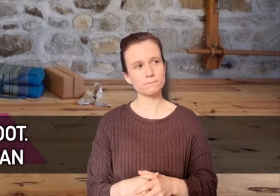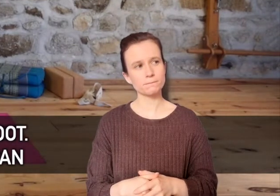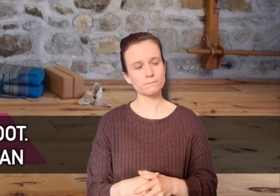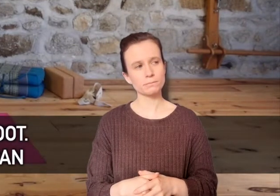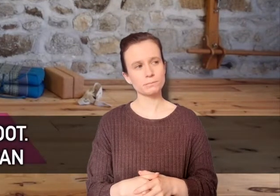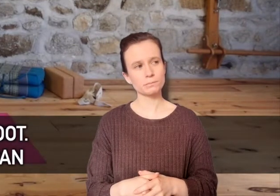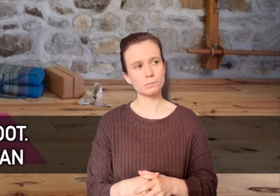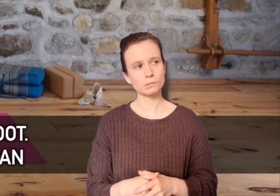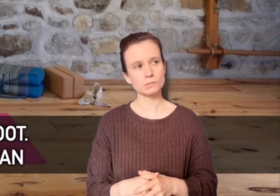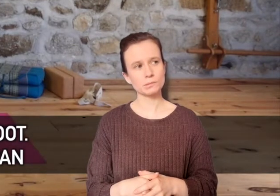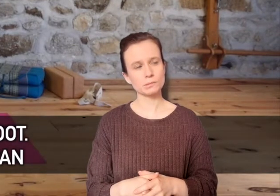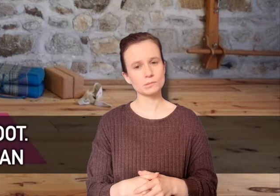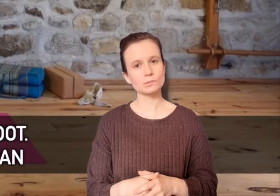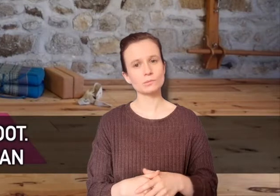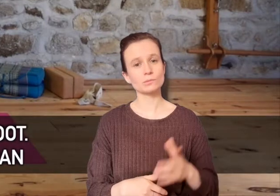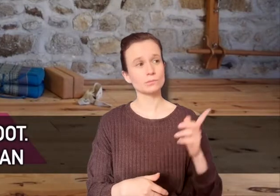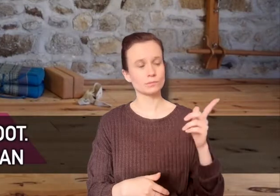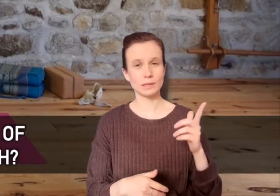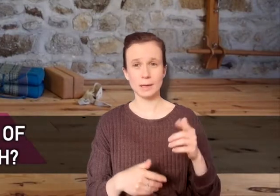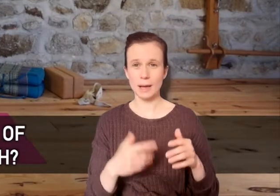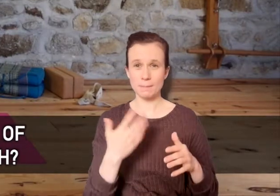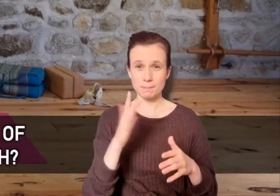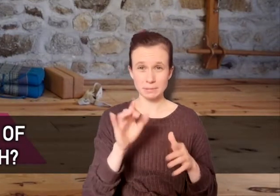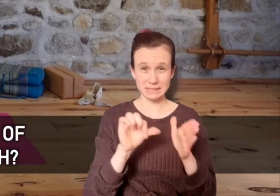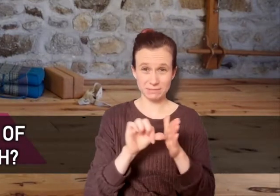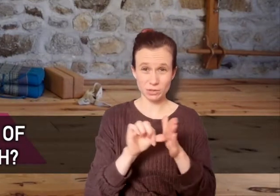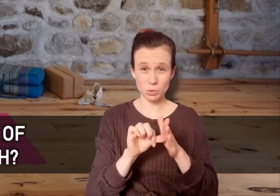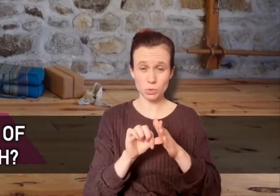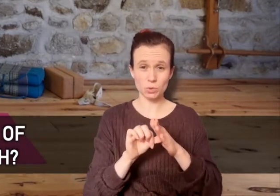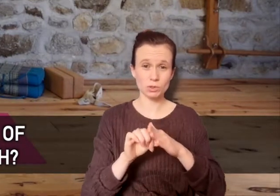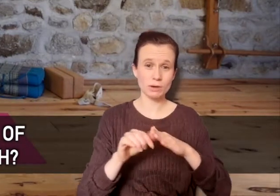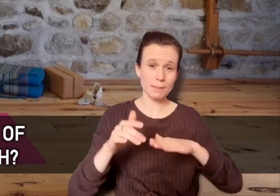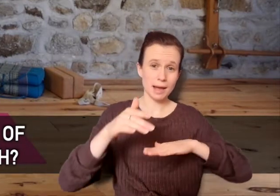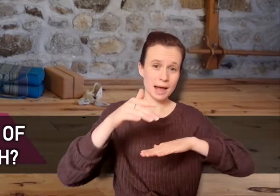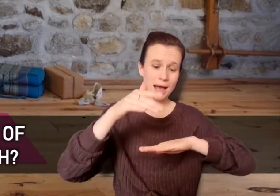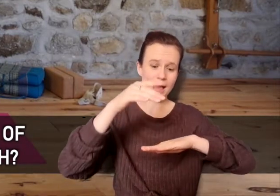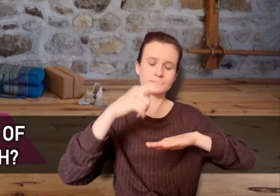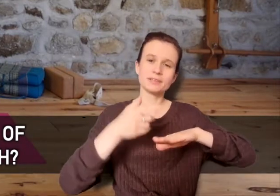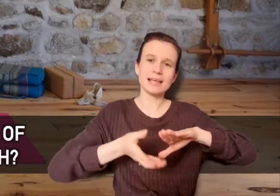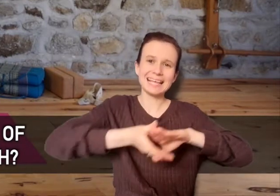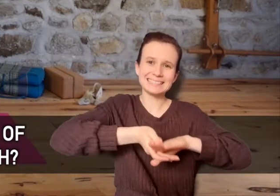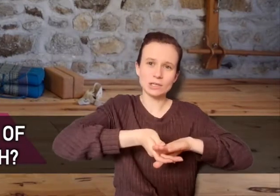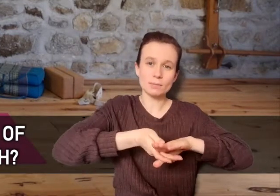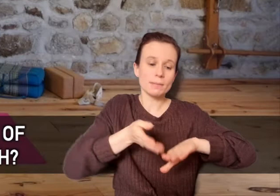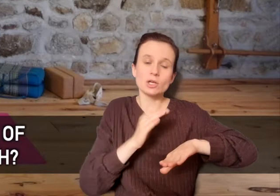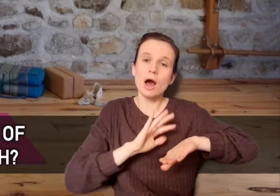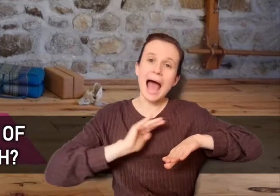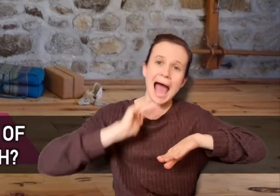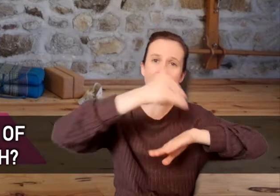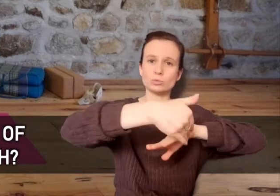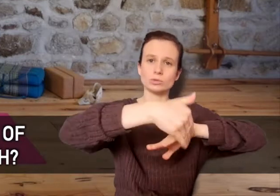yeah? Now, if this is too difficult, you can absolutely start on the outside of the foot. It's